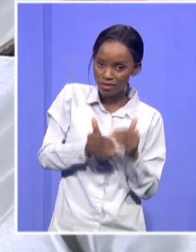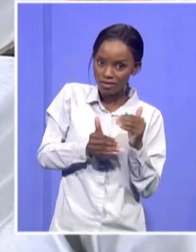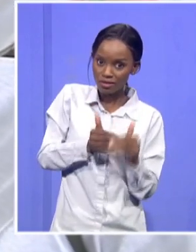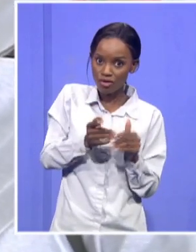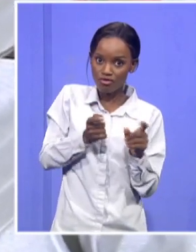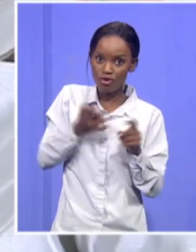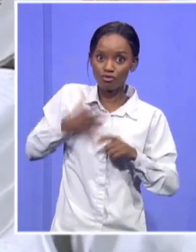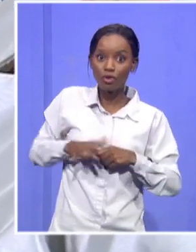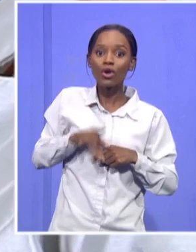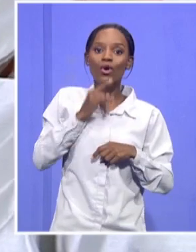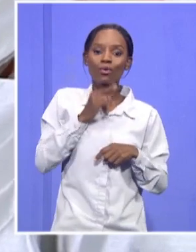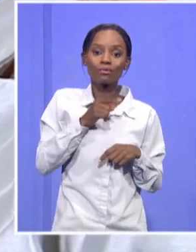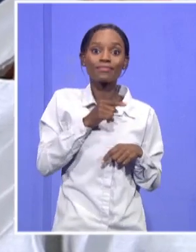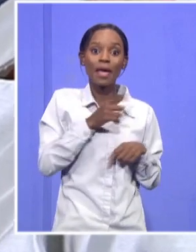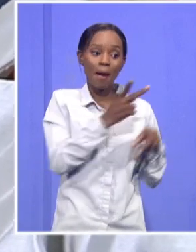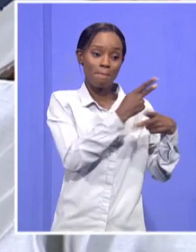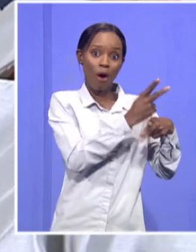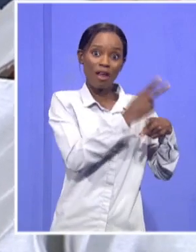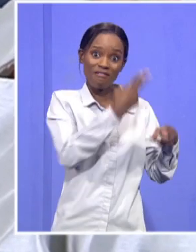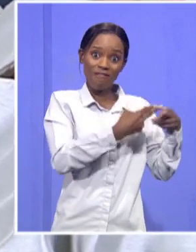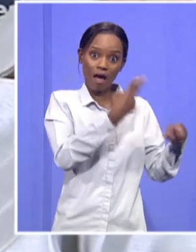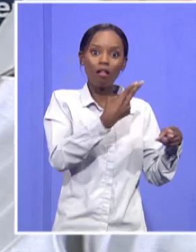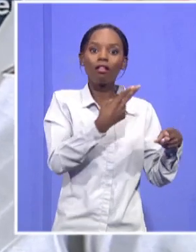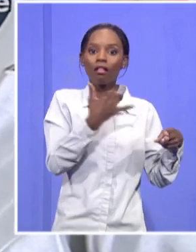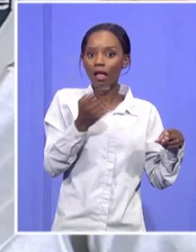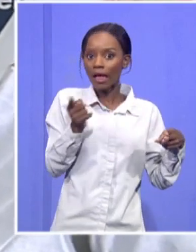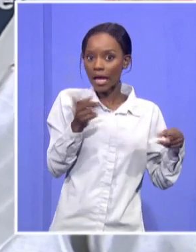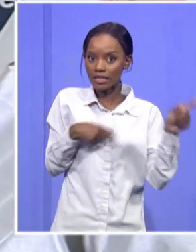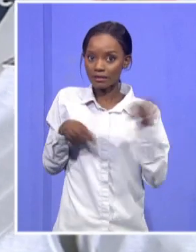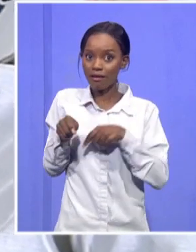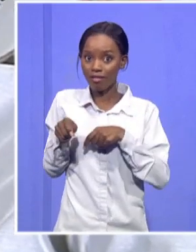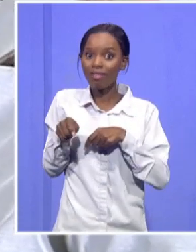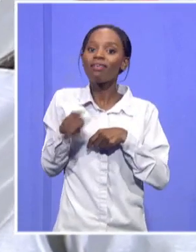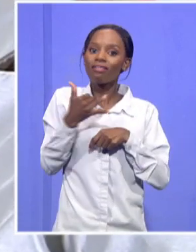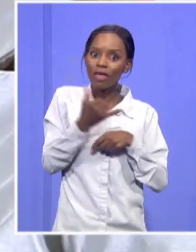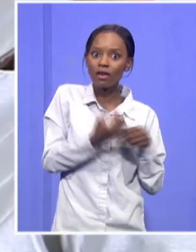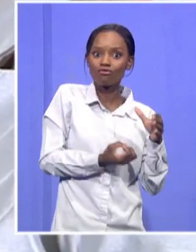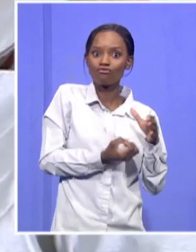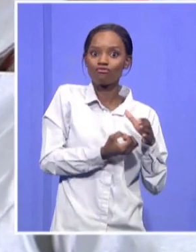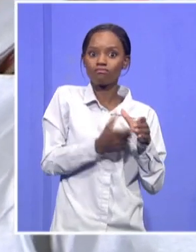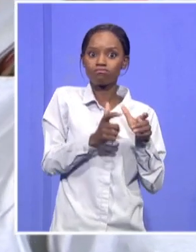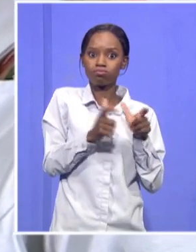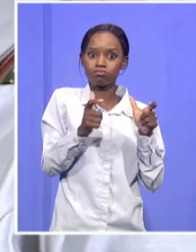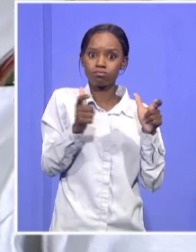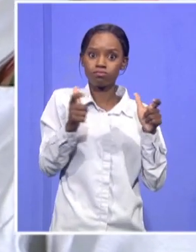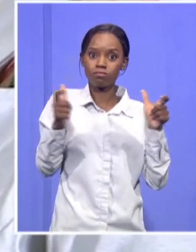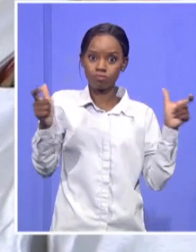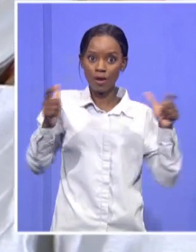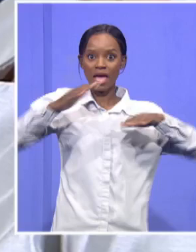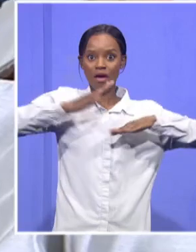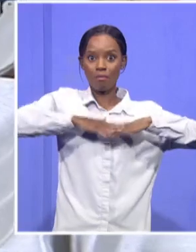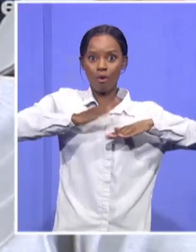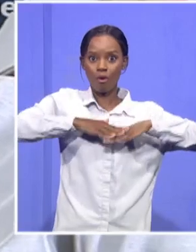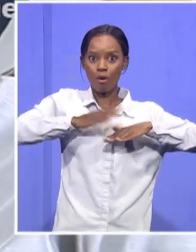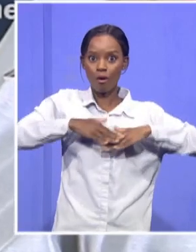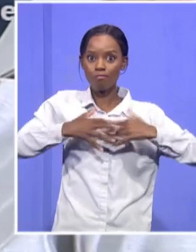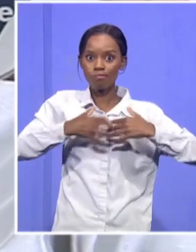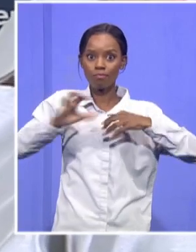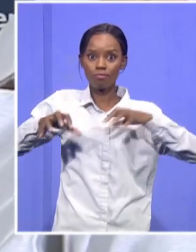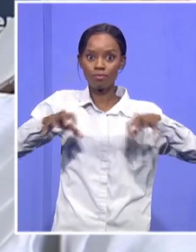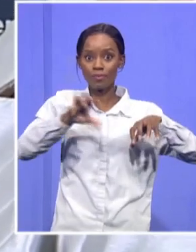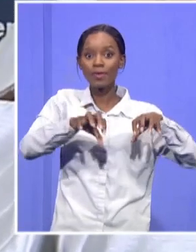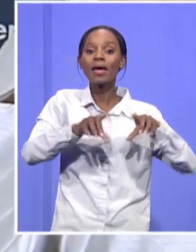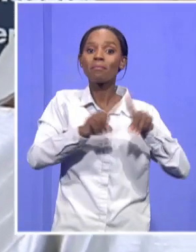sell you the final product, and then we can then grow from there and have franchises. And because the main thing is for us to have organic